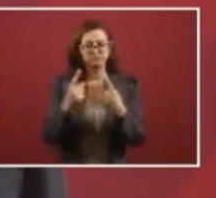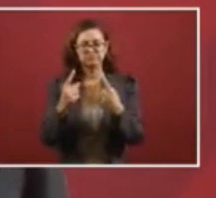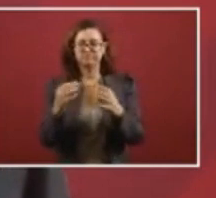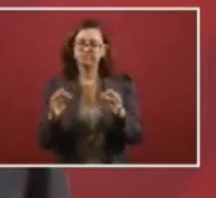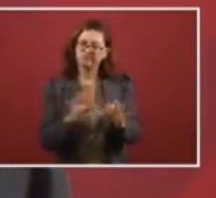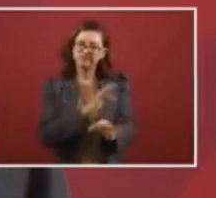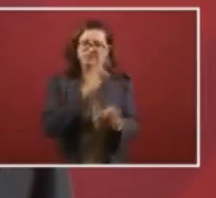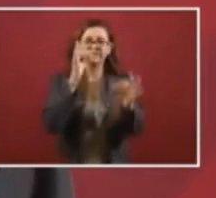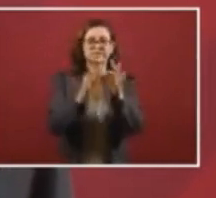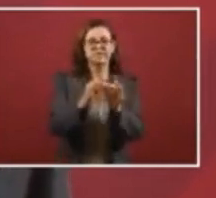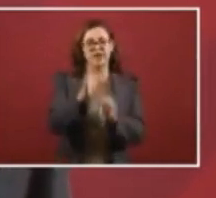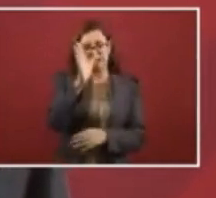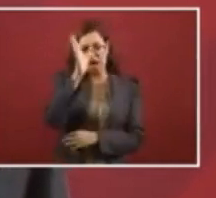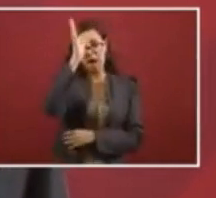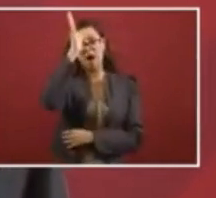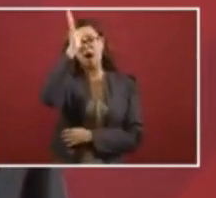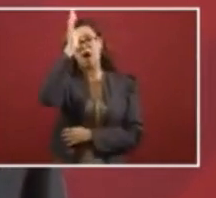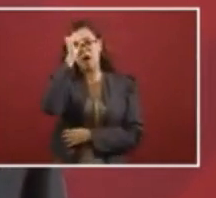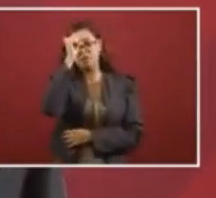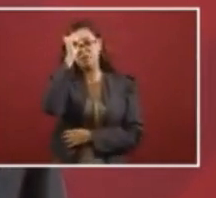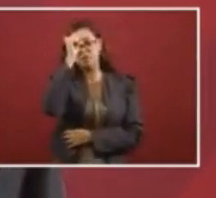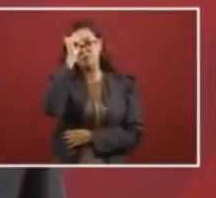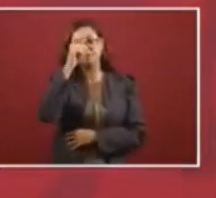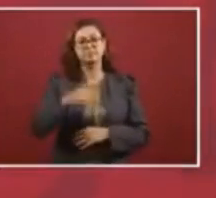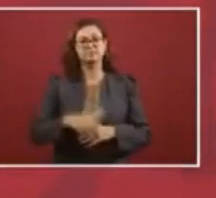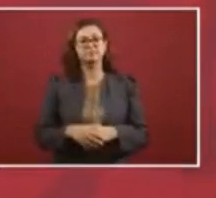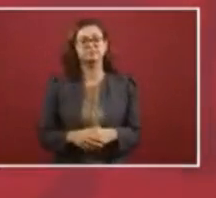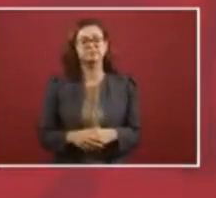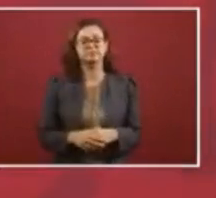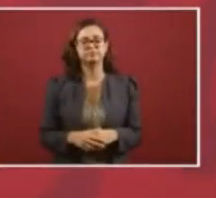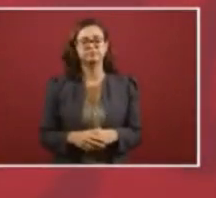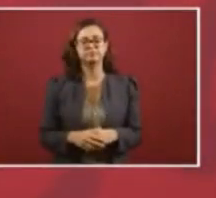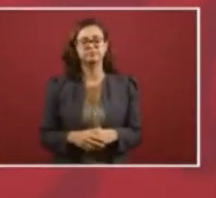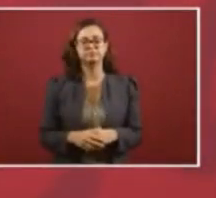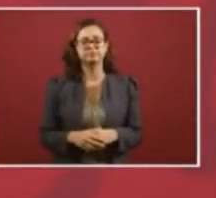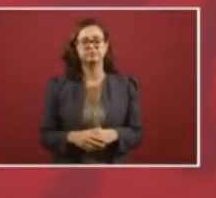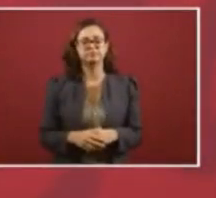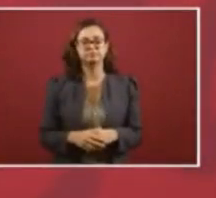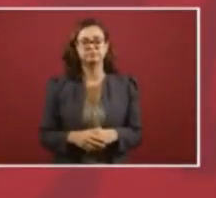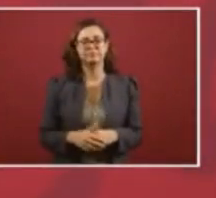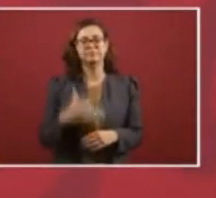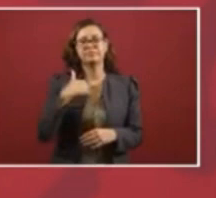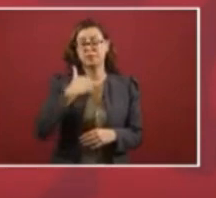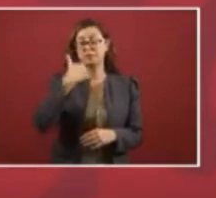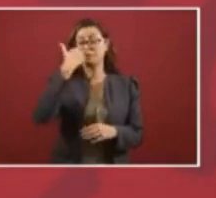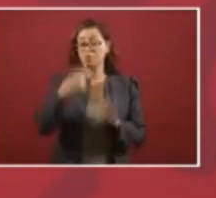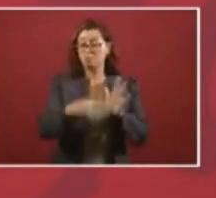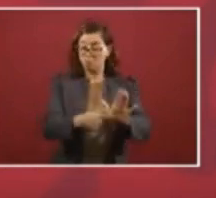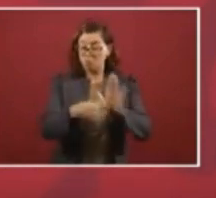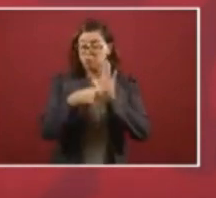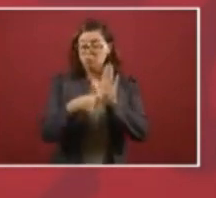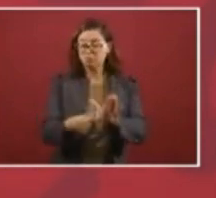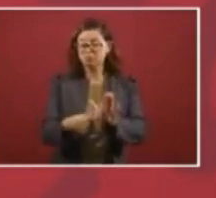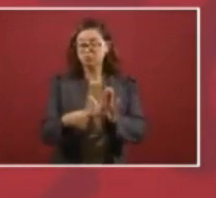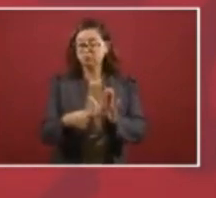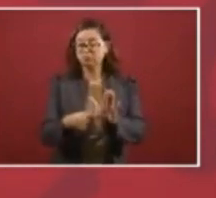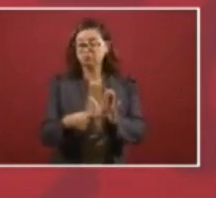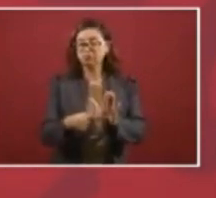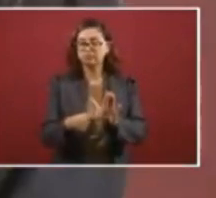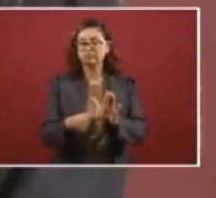agreement, and I want to point out or underline